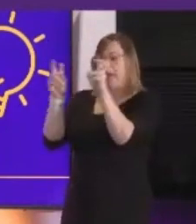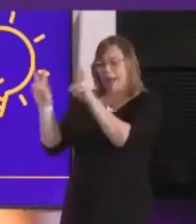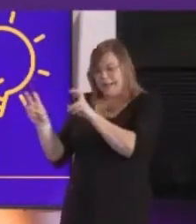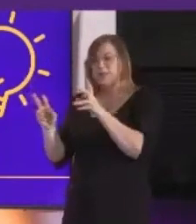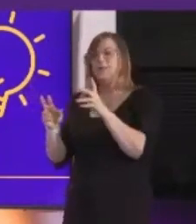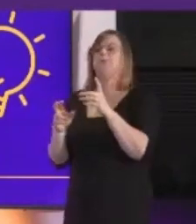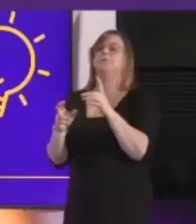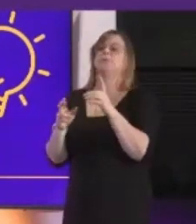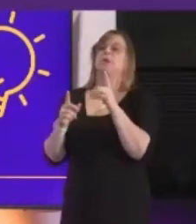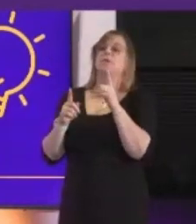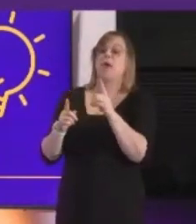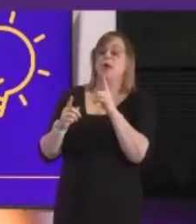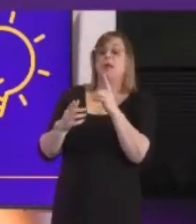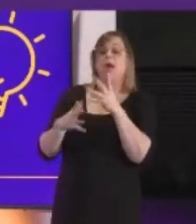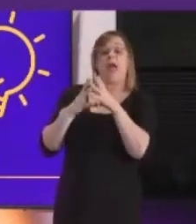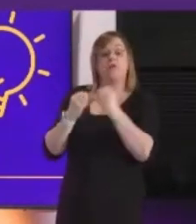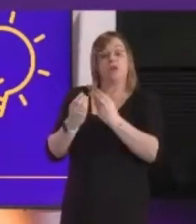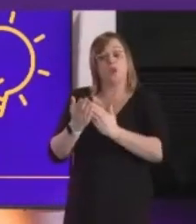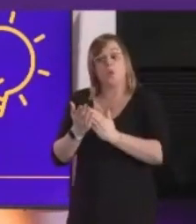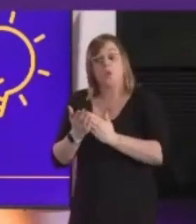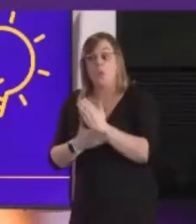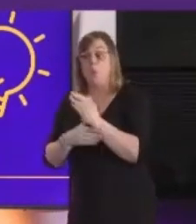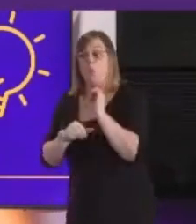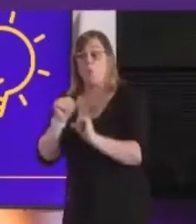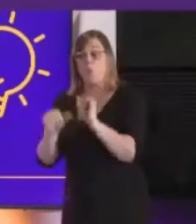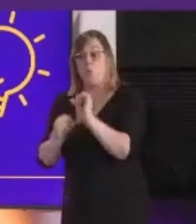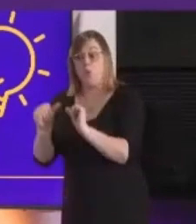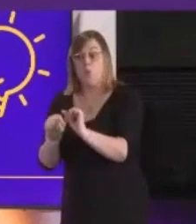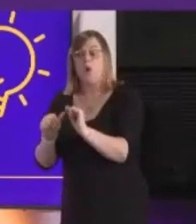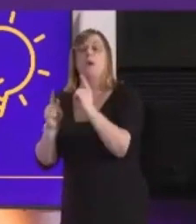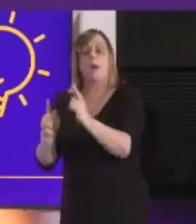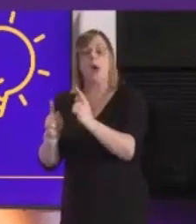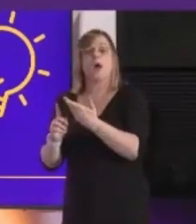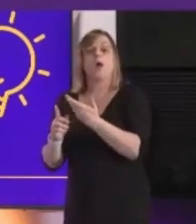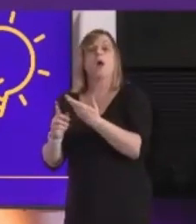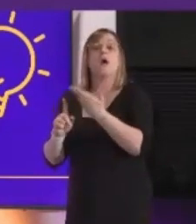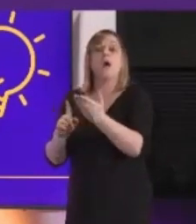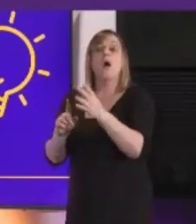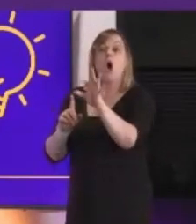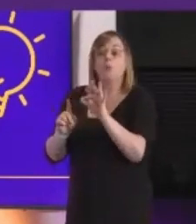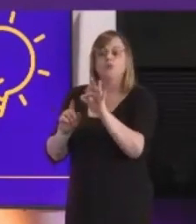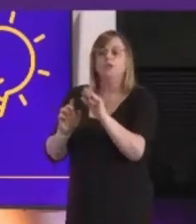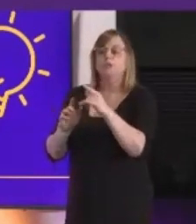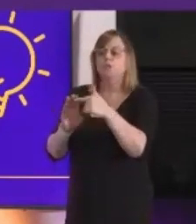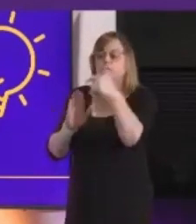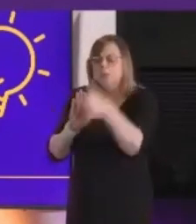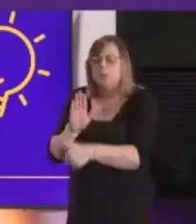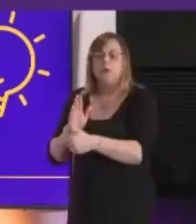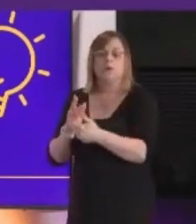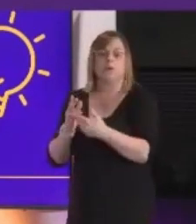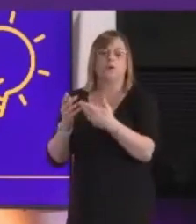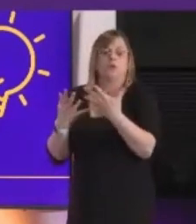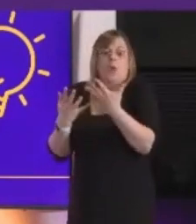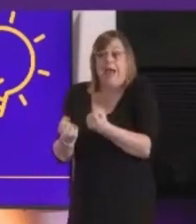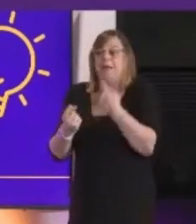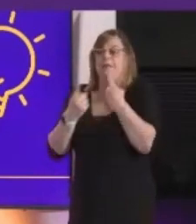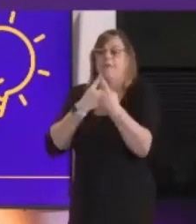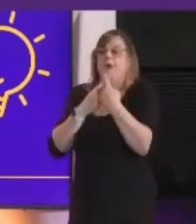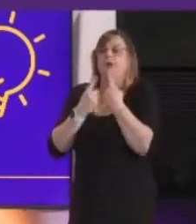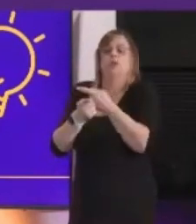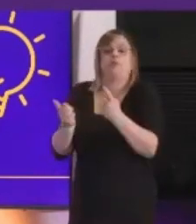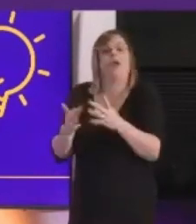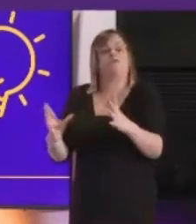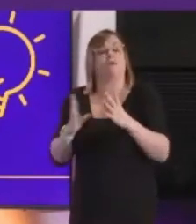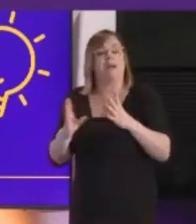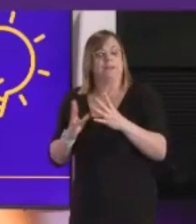overall structure to lead you through the journey, but also gave those options to dive in deeper. So we had those resources for those who were